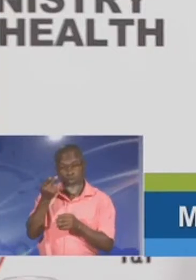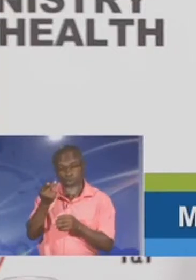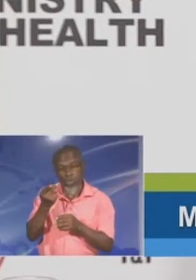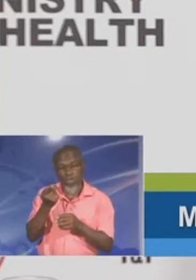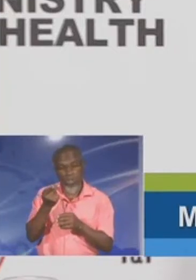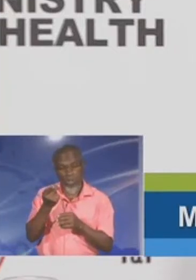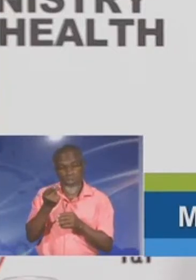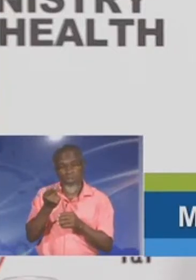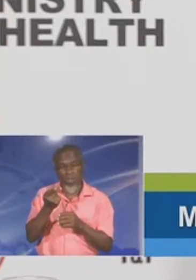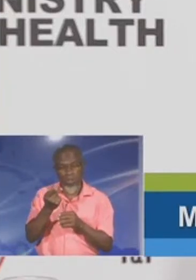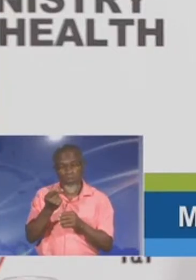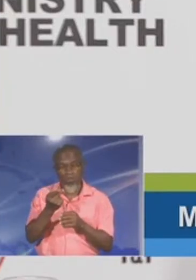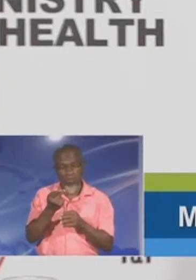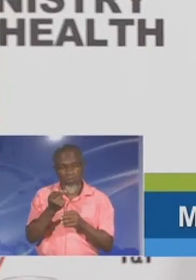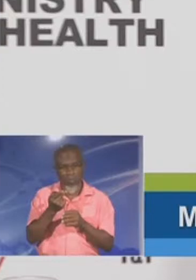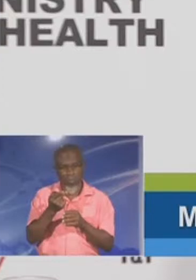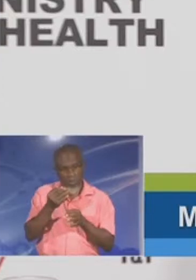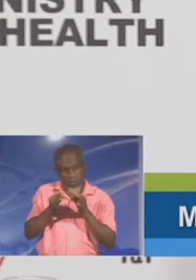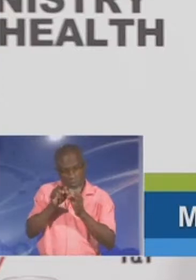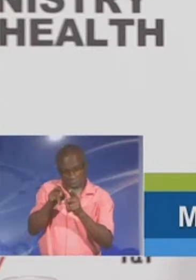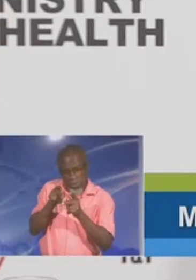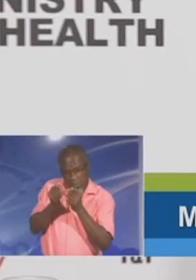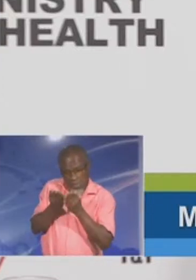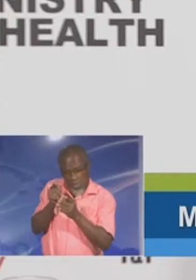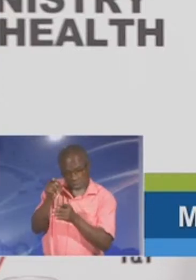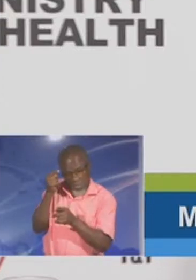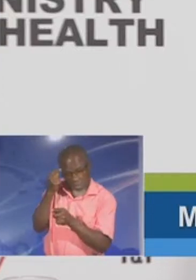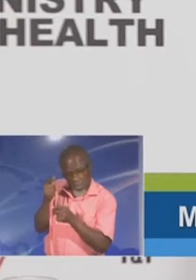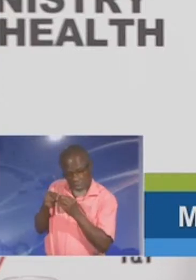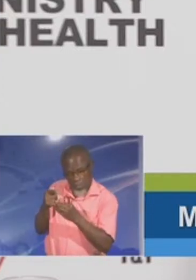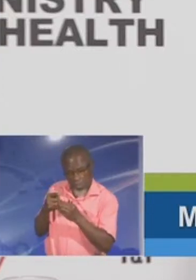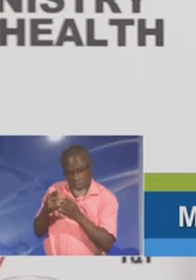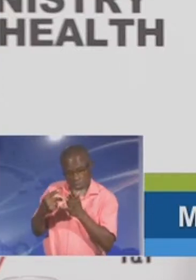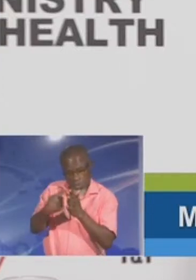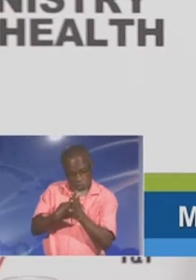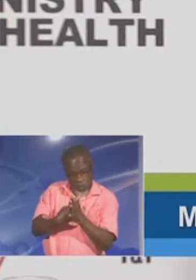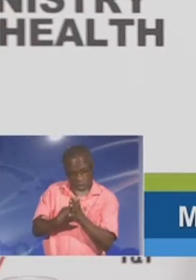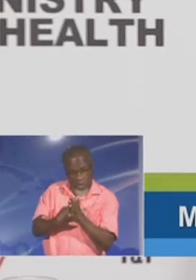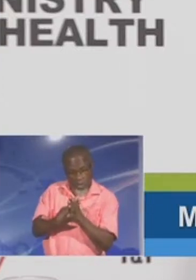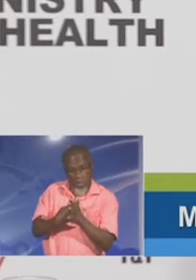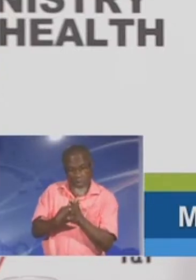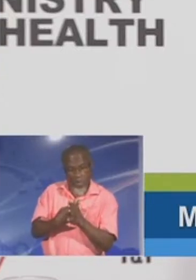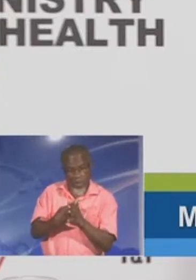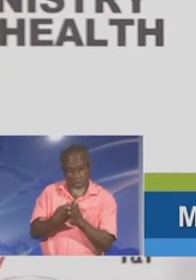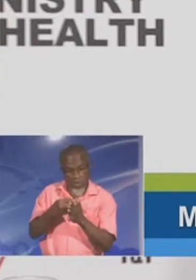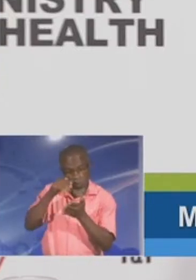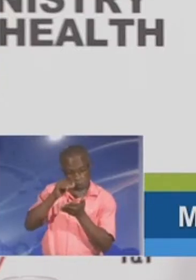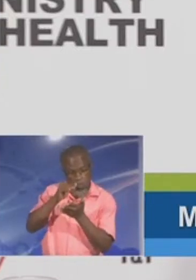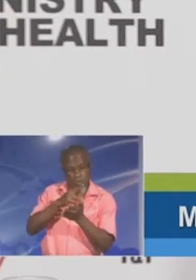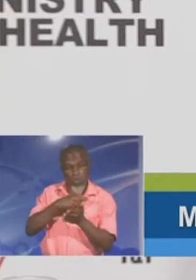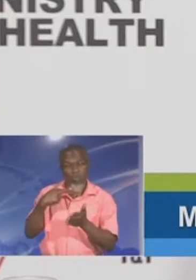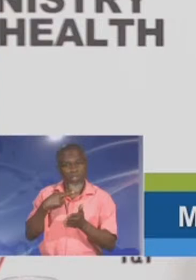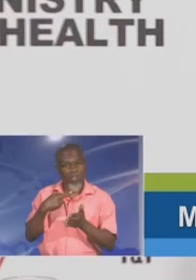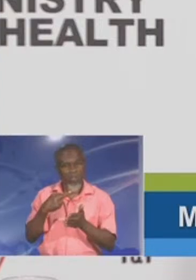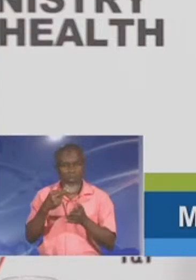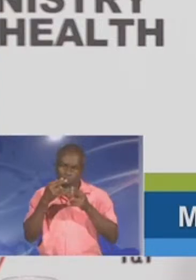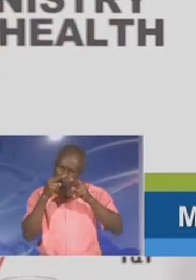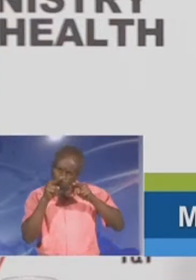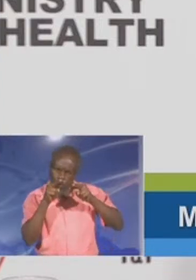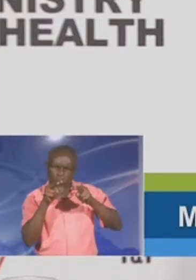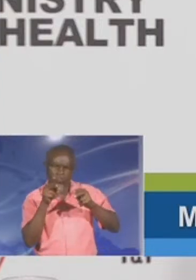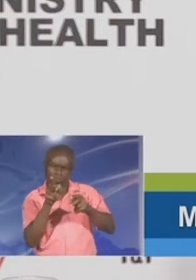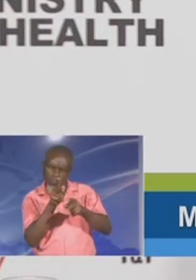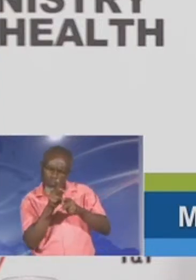increased suicide risk in a person have to do with the things that they say, the things that they do, and observations of